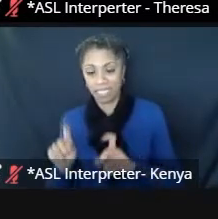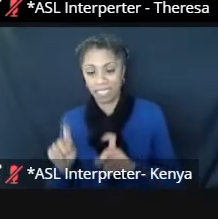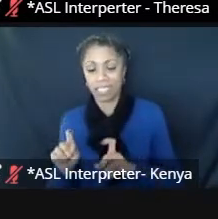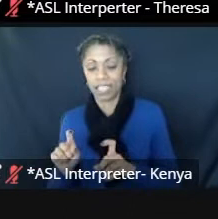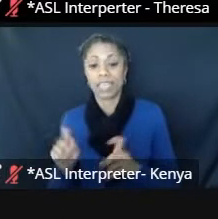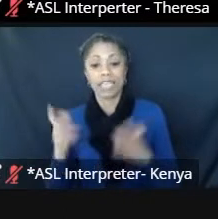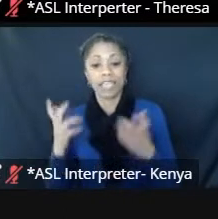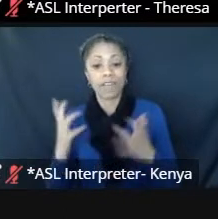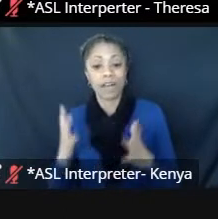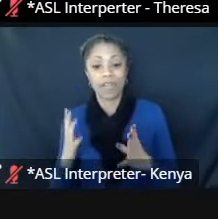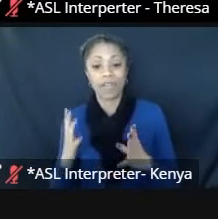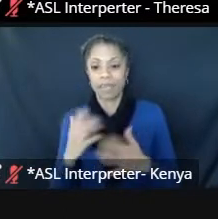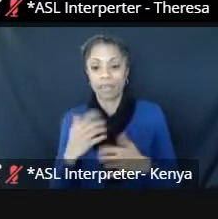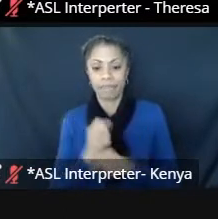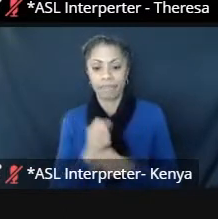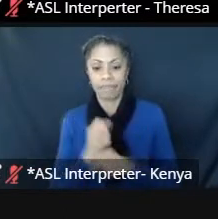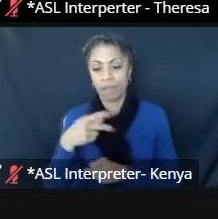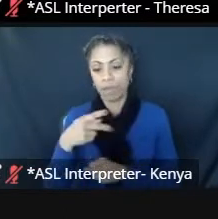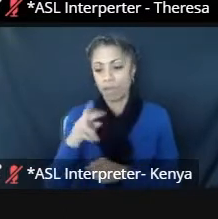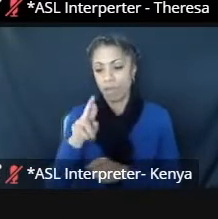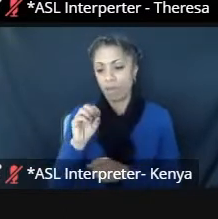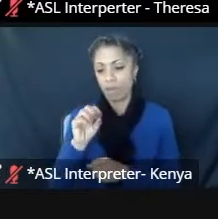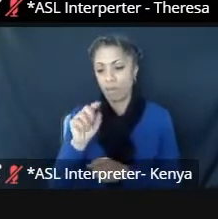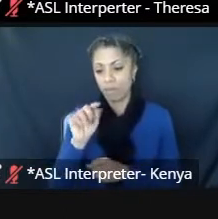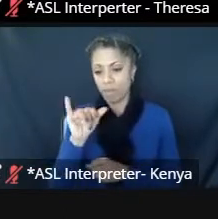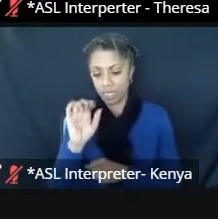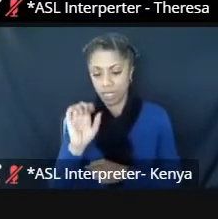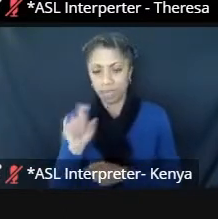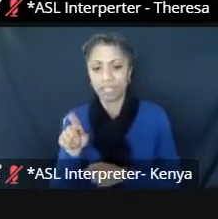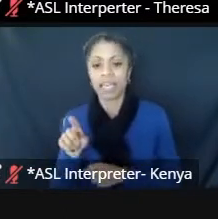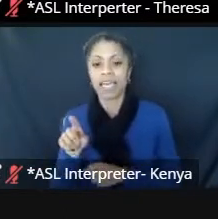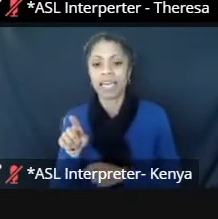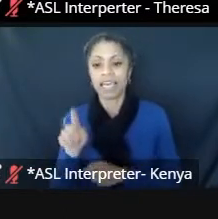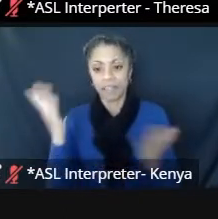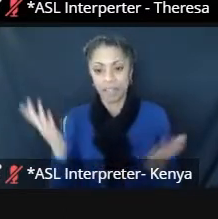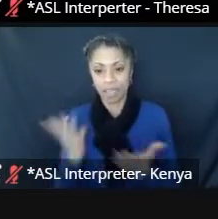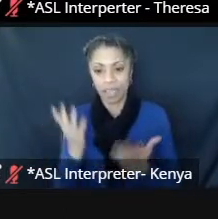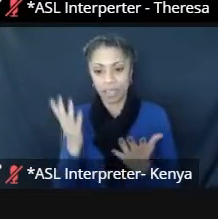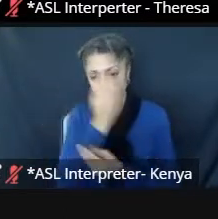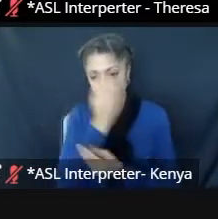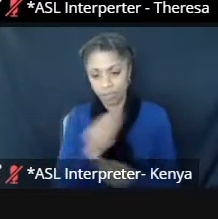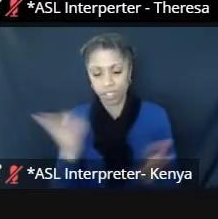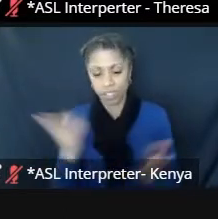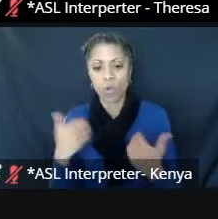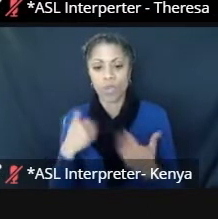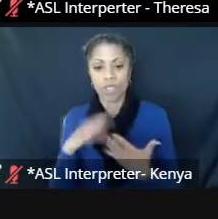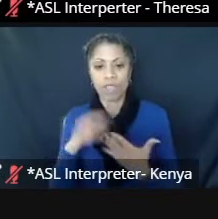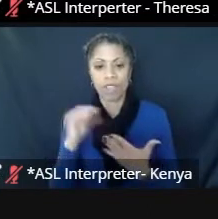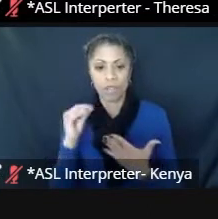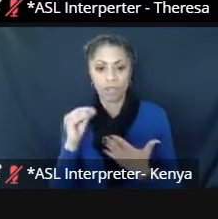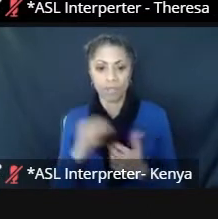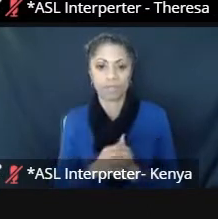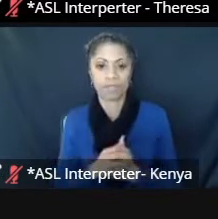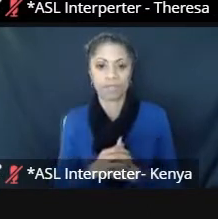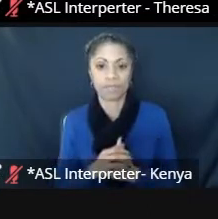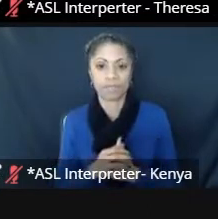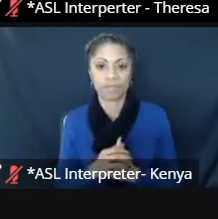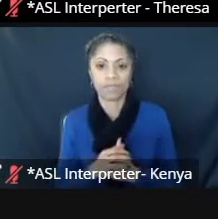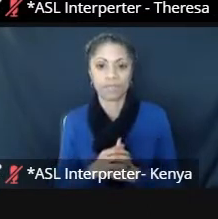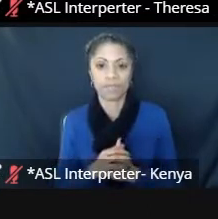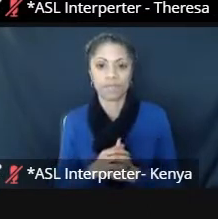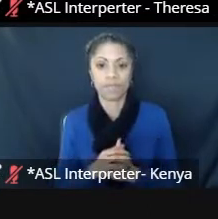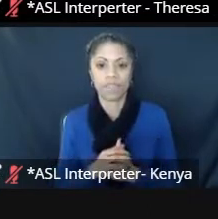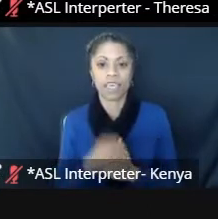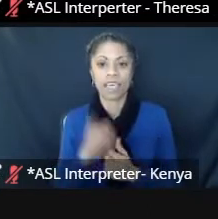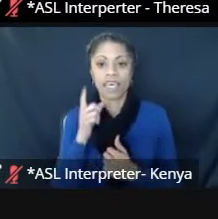testing them. And so they're here to share about what they've learned from those tests. Cohort 2 is at the very beginning of their journey. They're putting